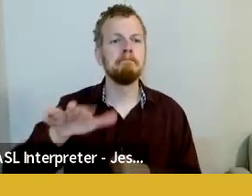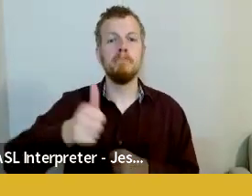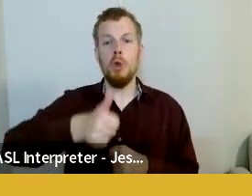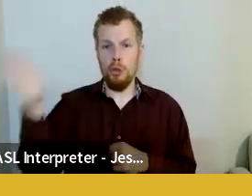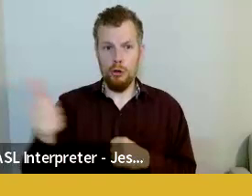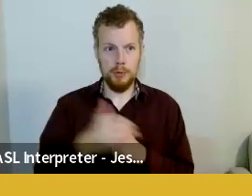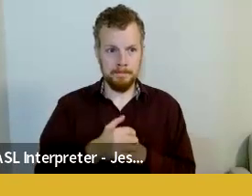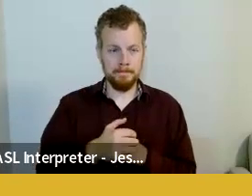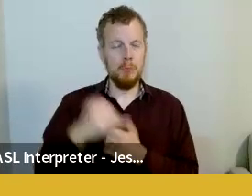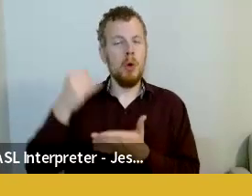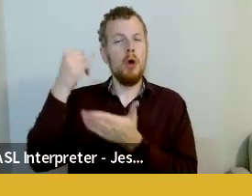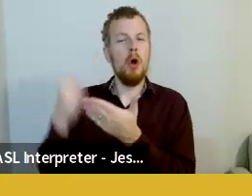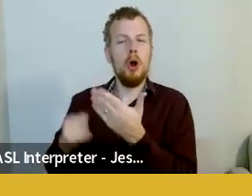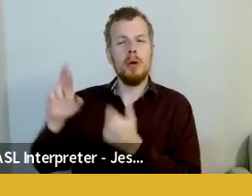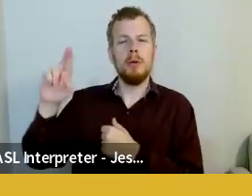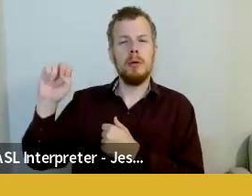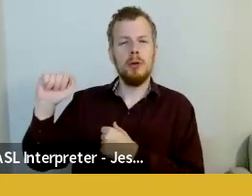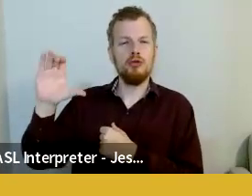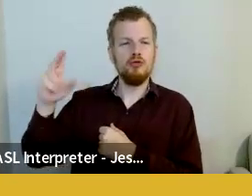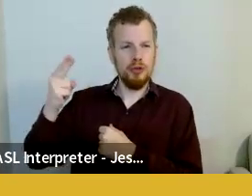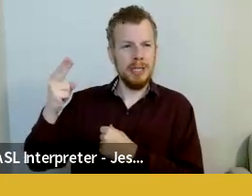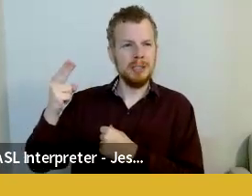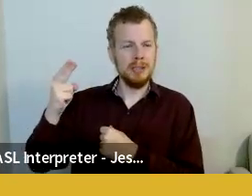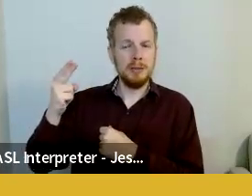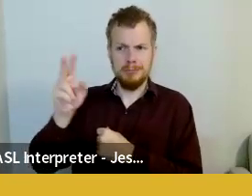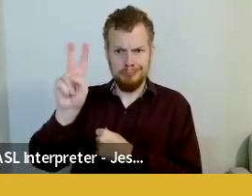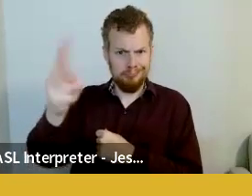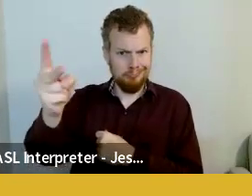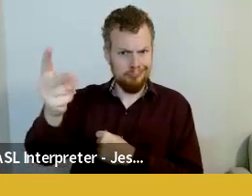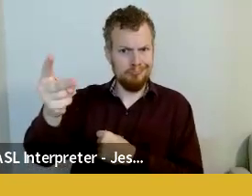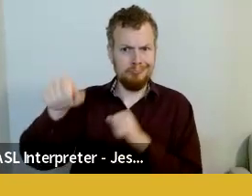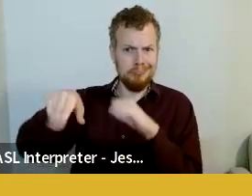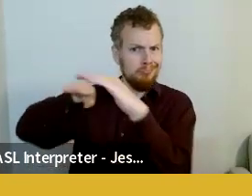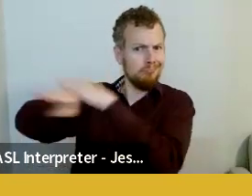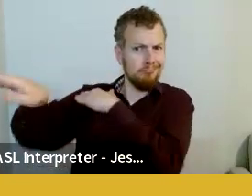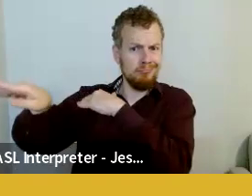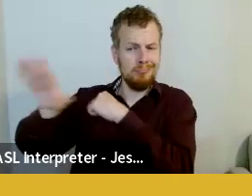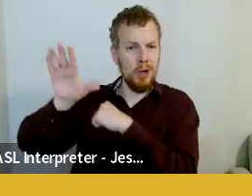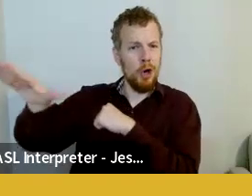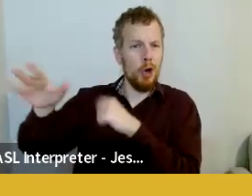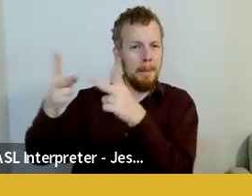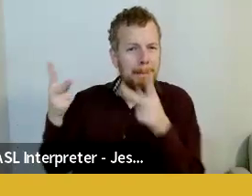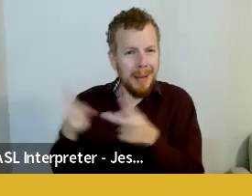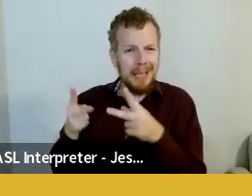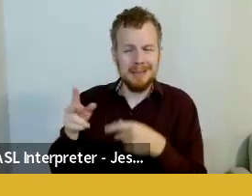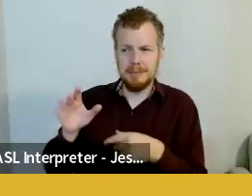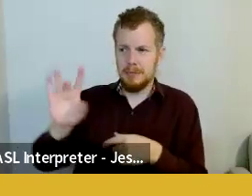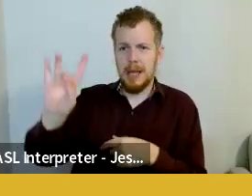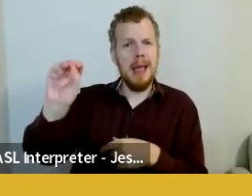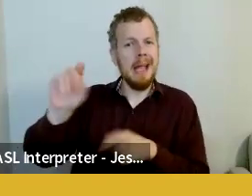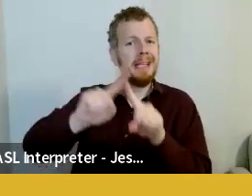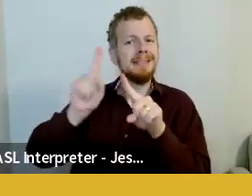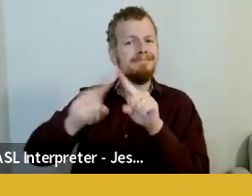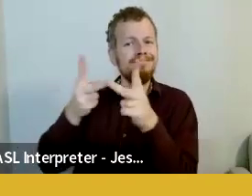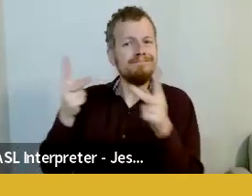So Outreach provides $2 admission to over 80 cultural sites in the Philadelphia and Delaware for individuals who